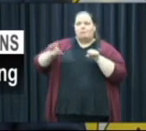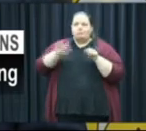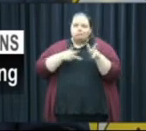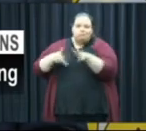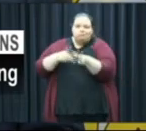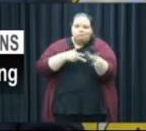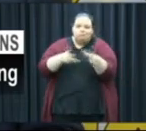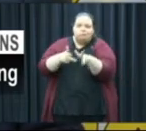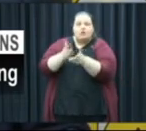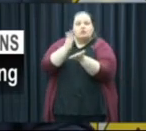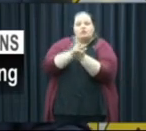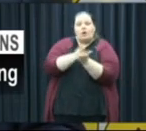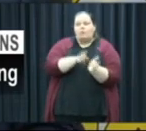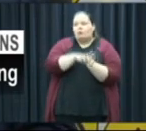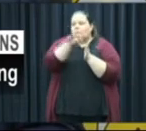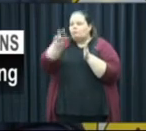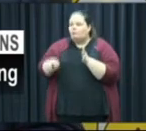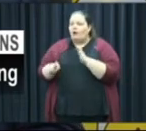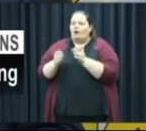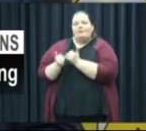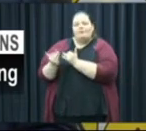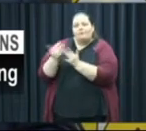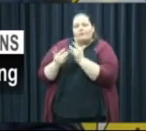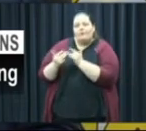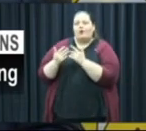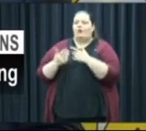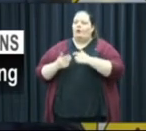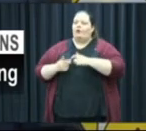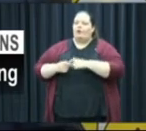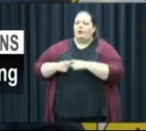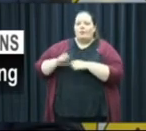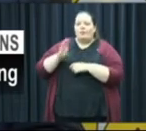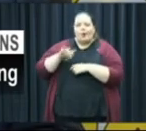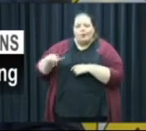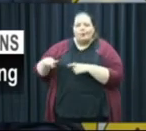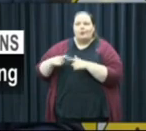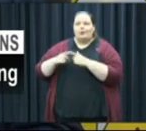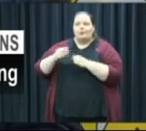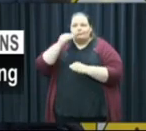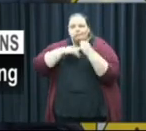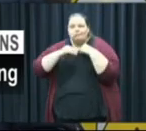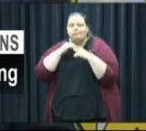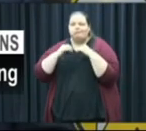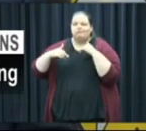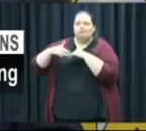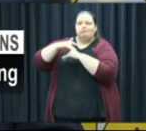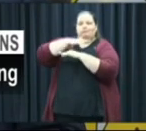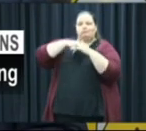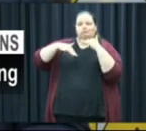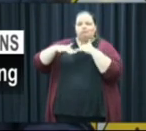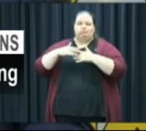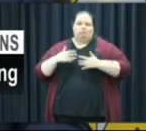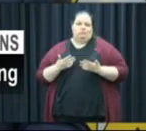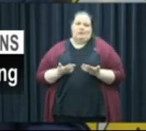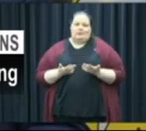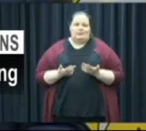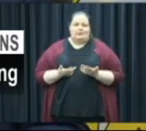have happen. The fact that, somebody's going to take their snowmobile or their ATV or take their motorcycle for a ride,